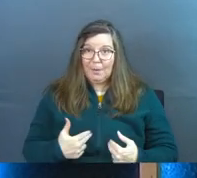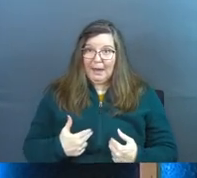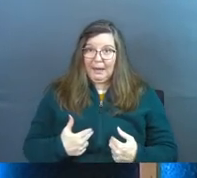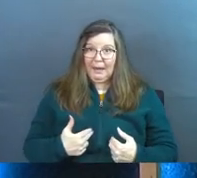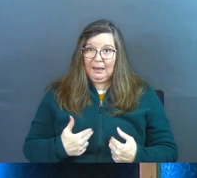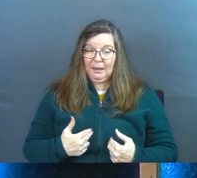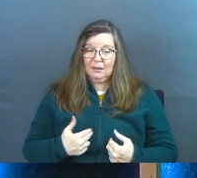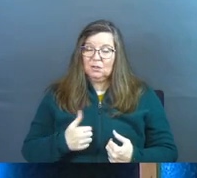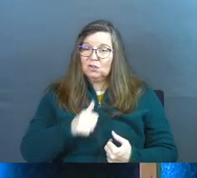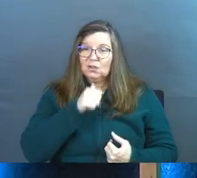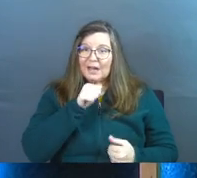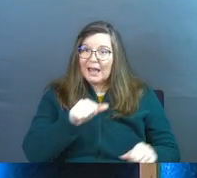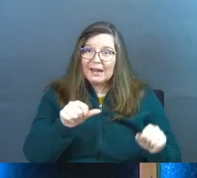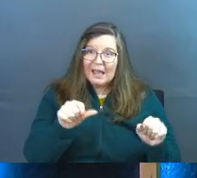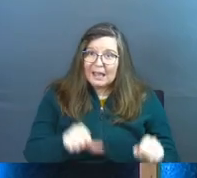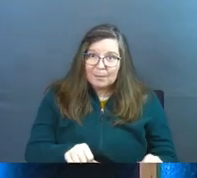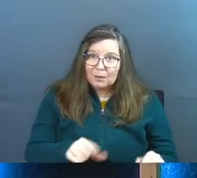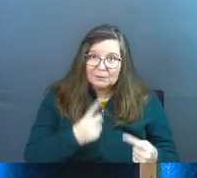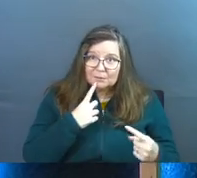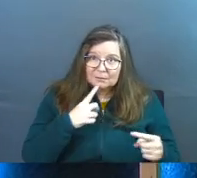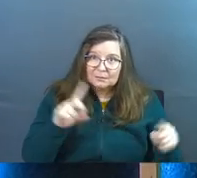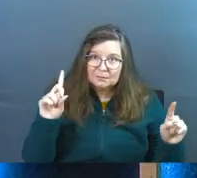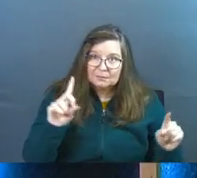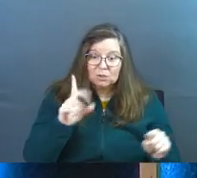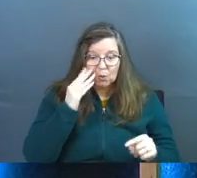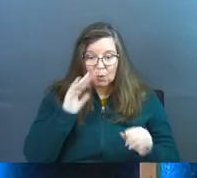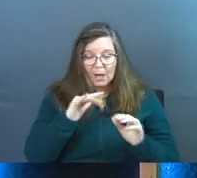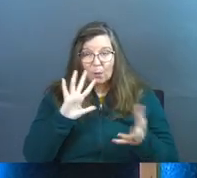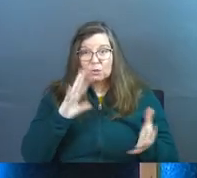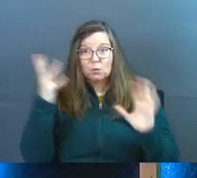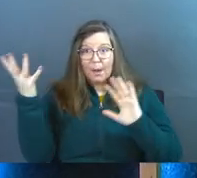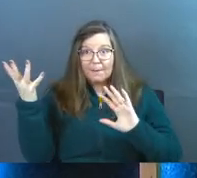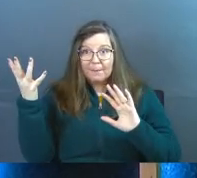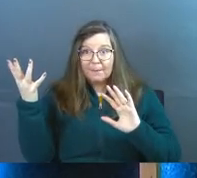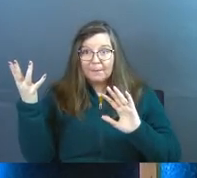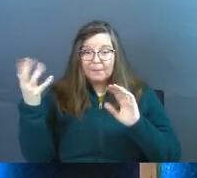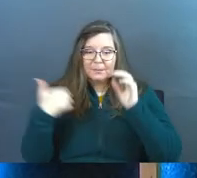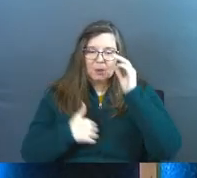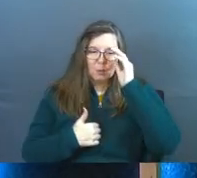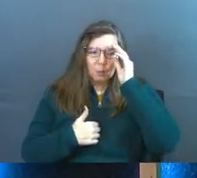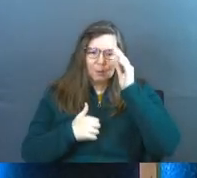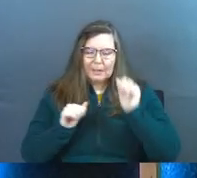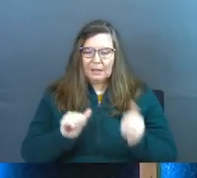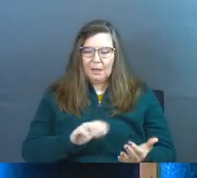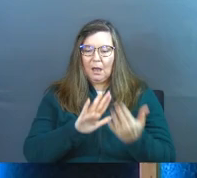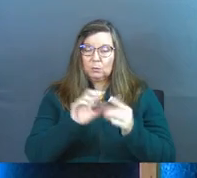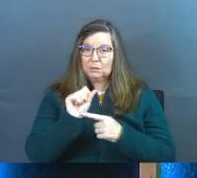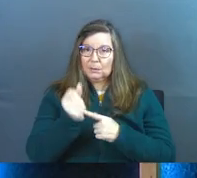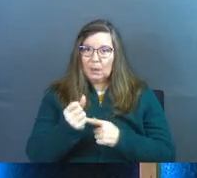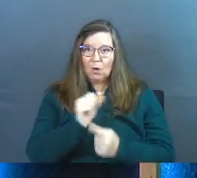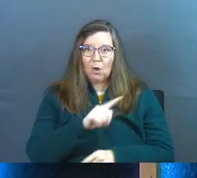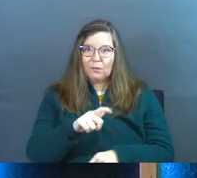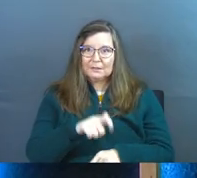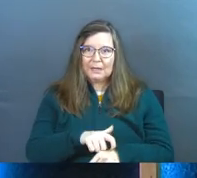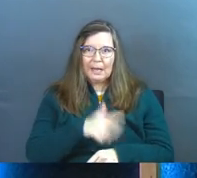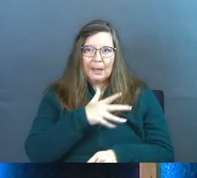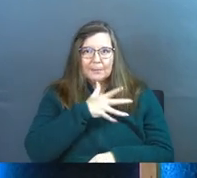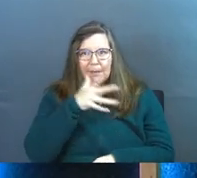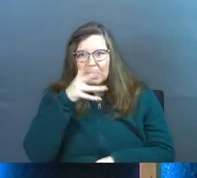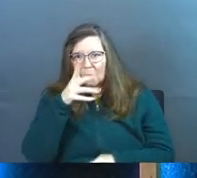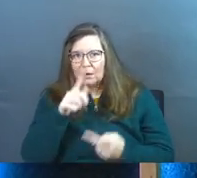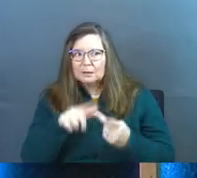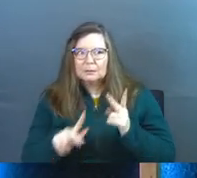humanity, you're not able to. And you know how we screw this up? We come to situations all the time.